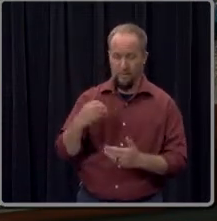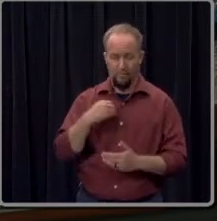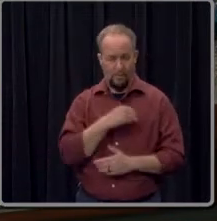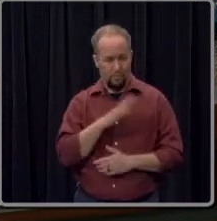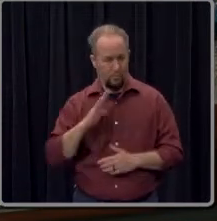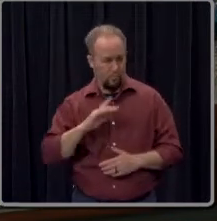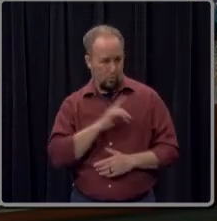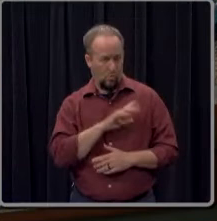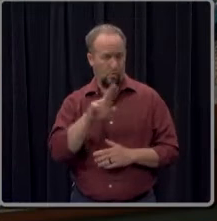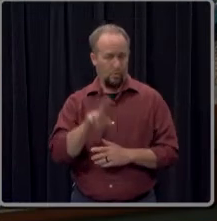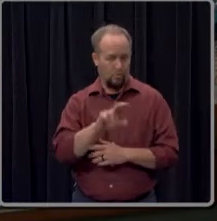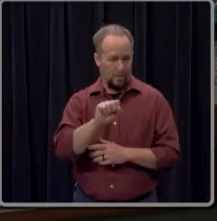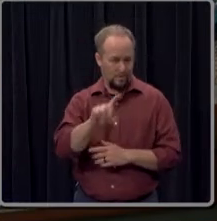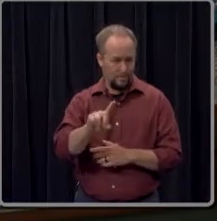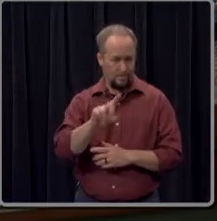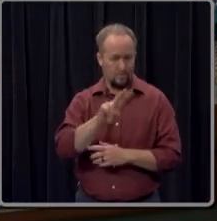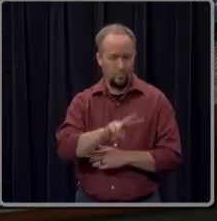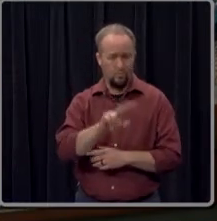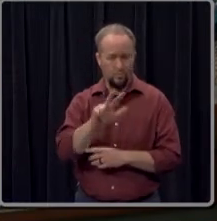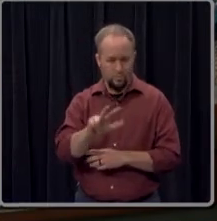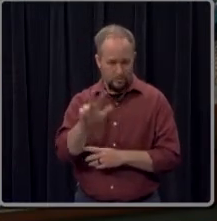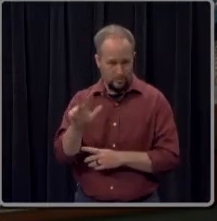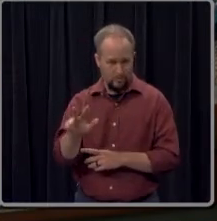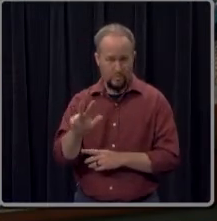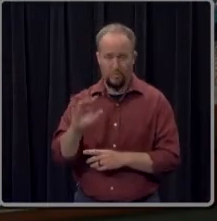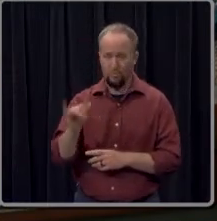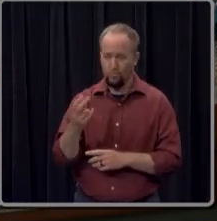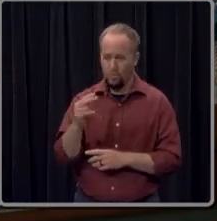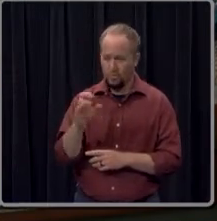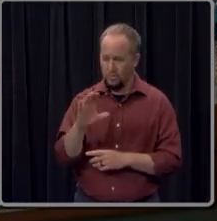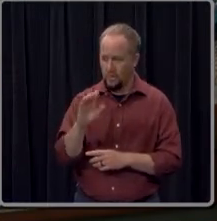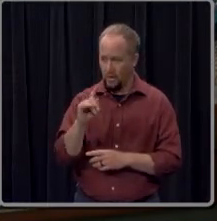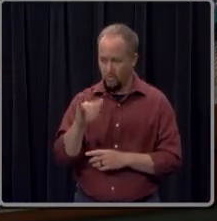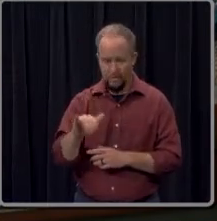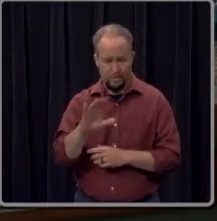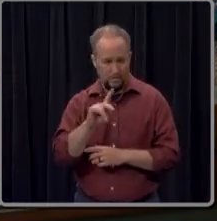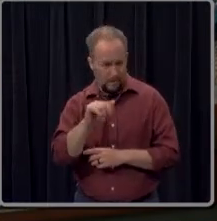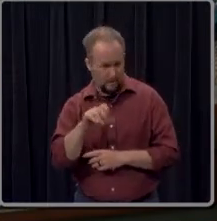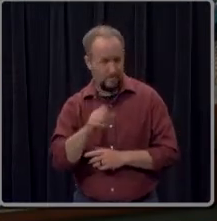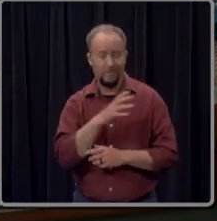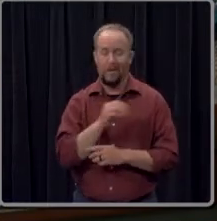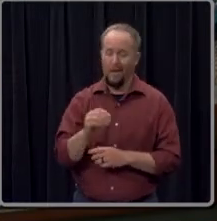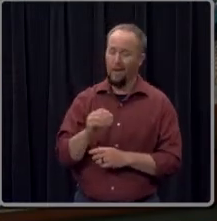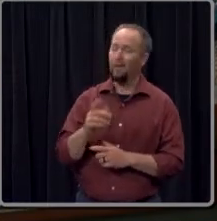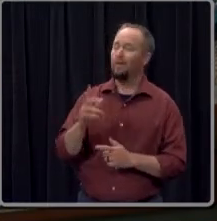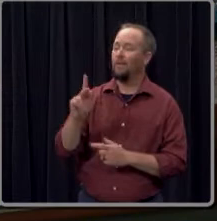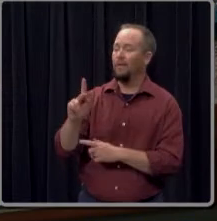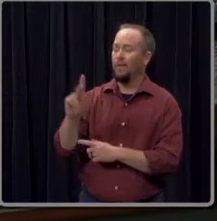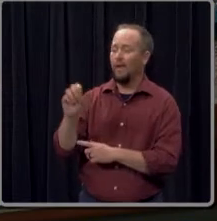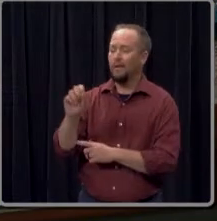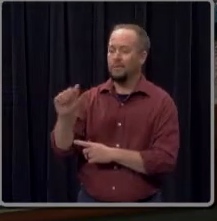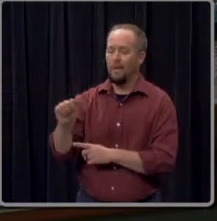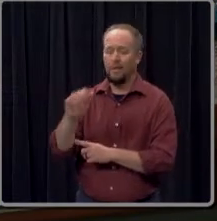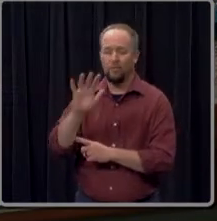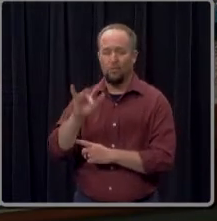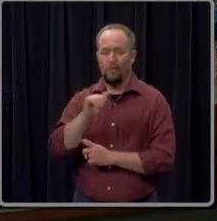of Unified School District 233, Johnson County, Kansas, and whereas KSA